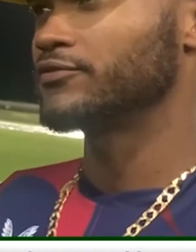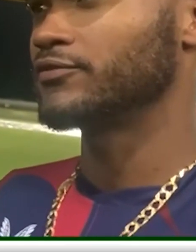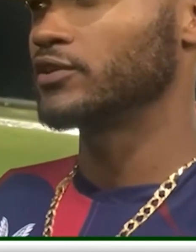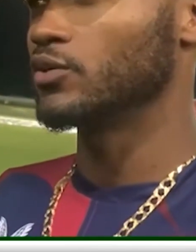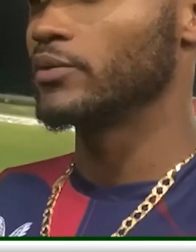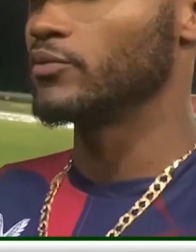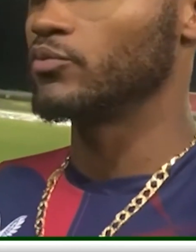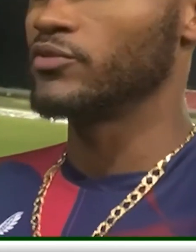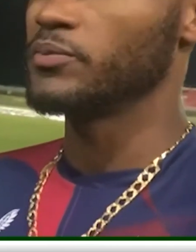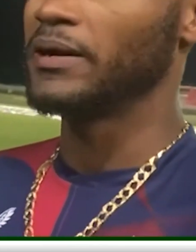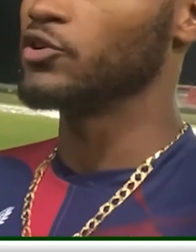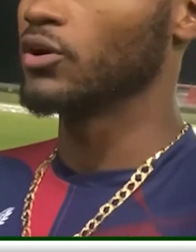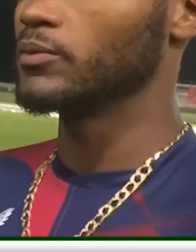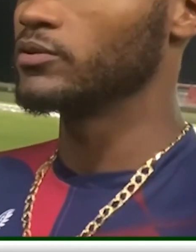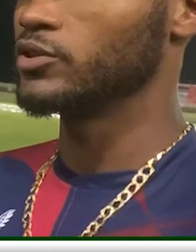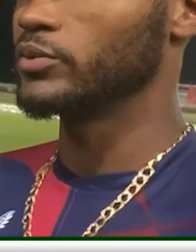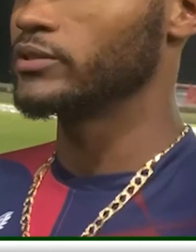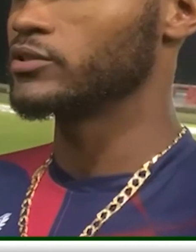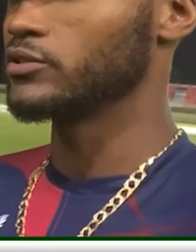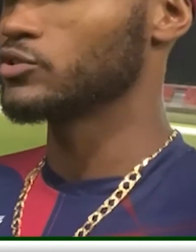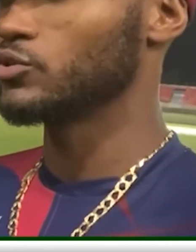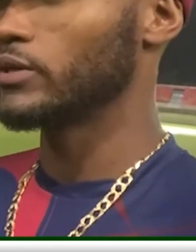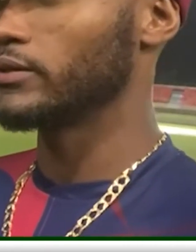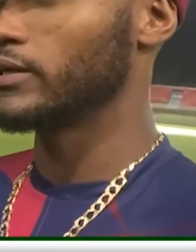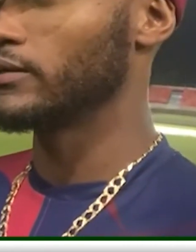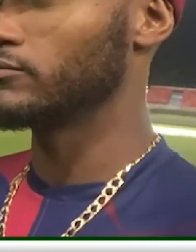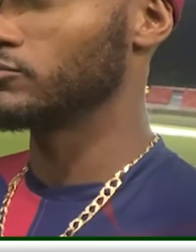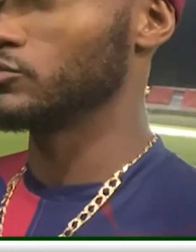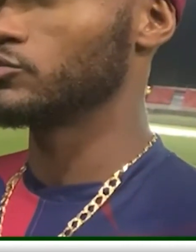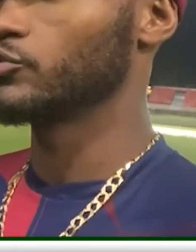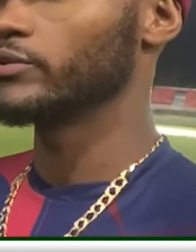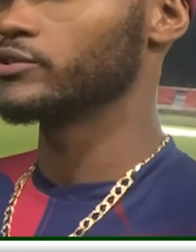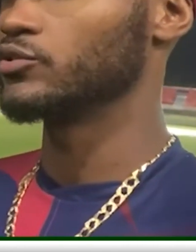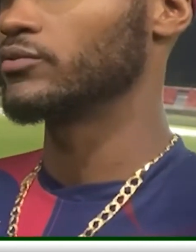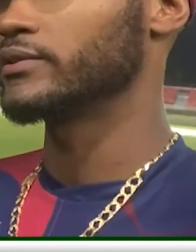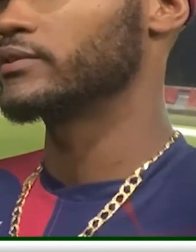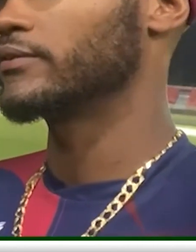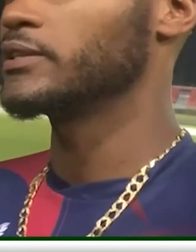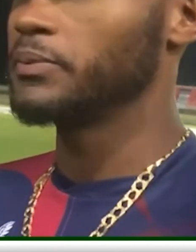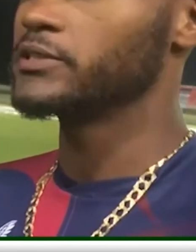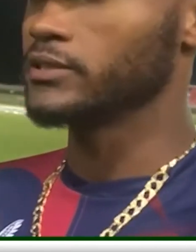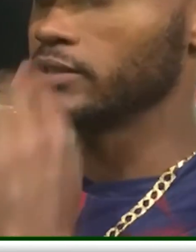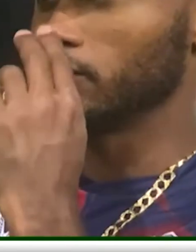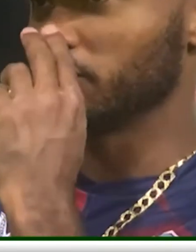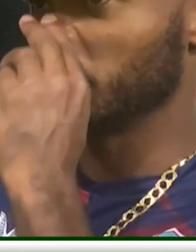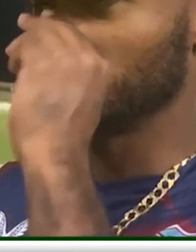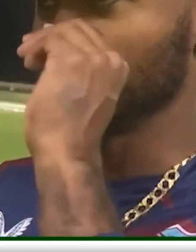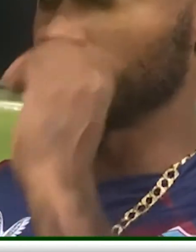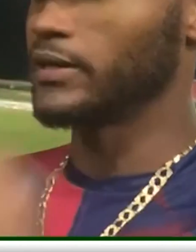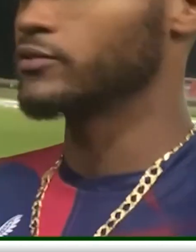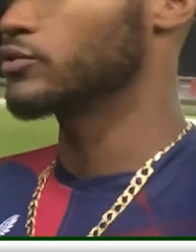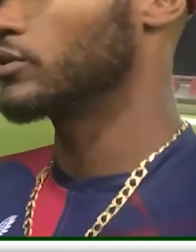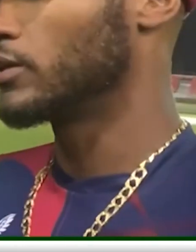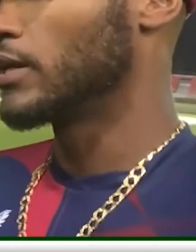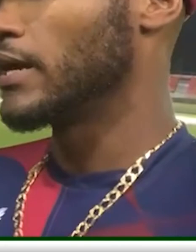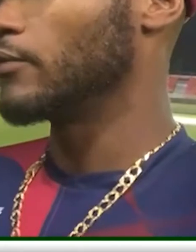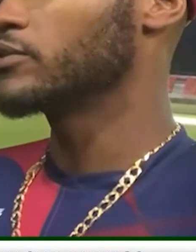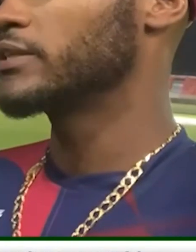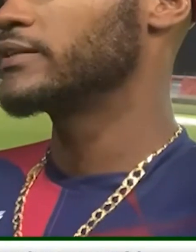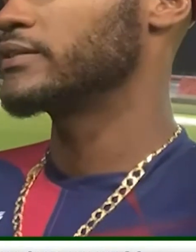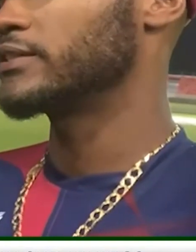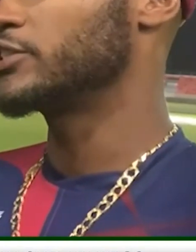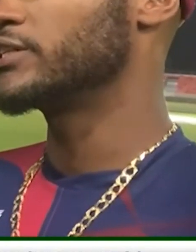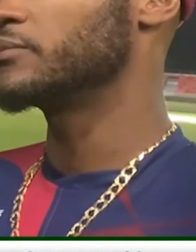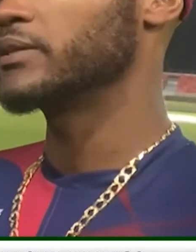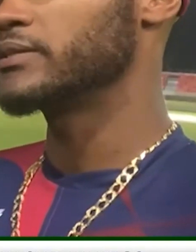believe, if you bat normal, we could still score at 3 runs and all that stuff. Because the pitch is good, obviously outfield is fast. So I won't